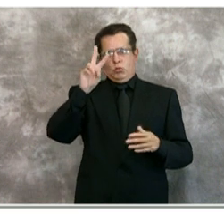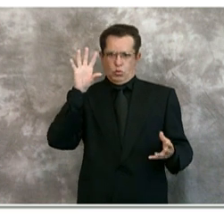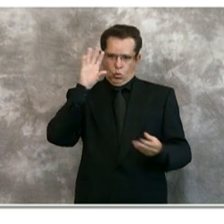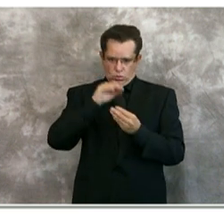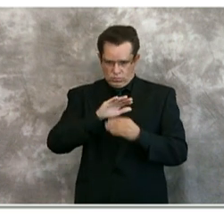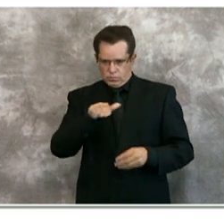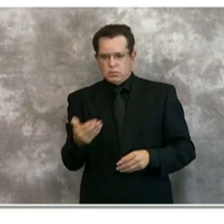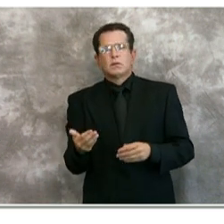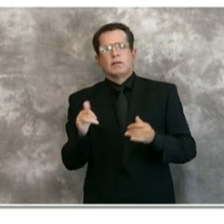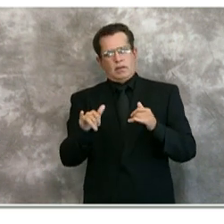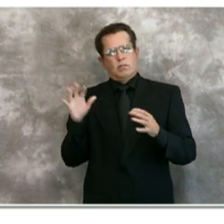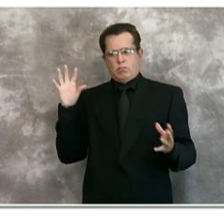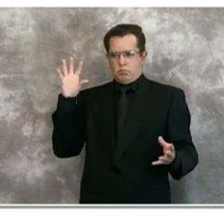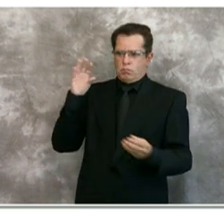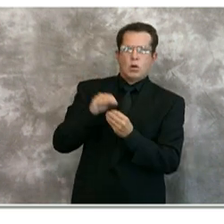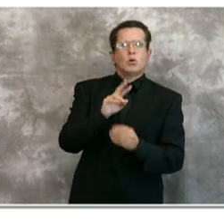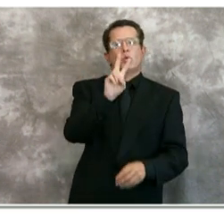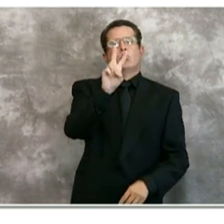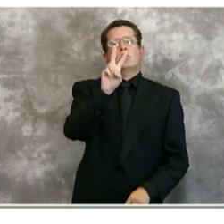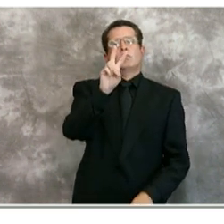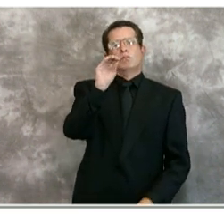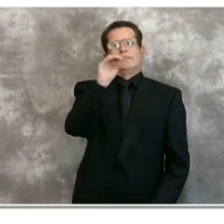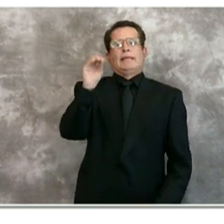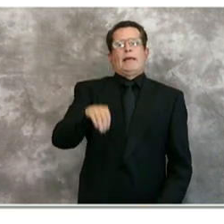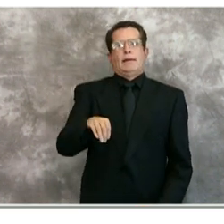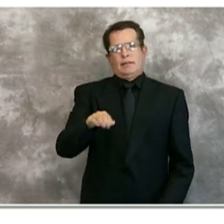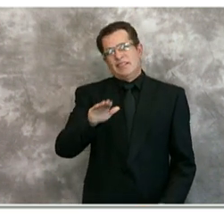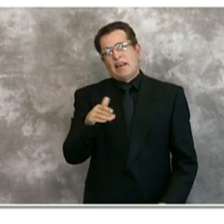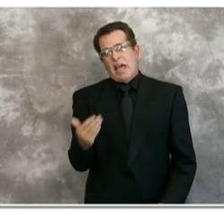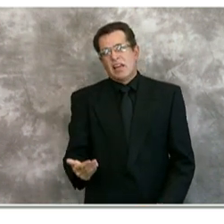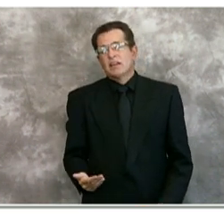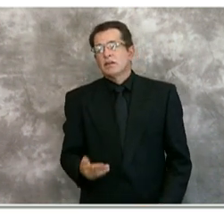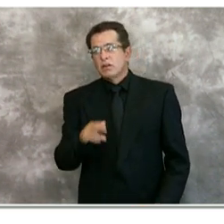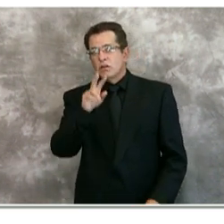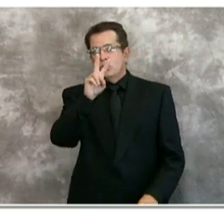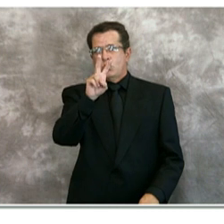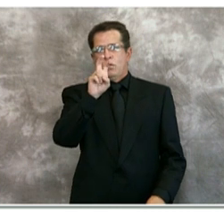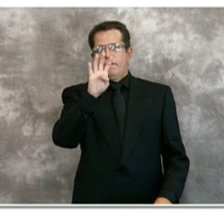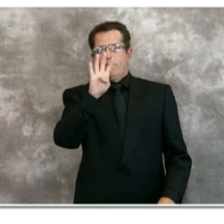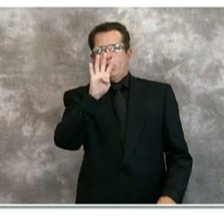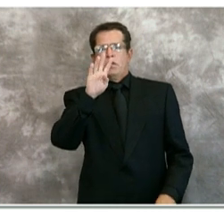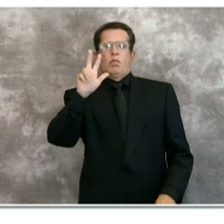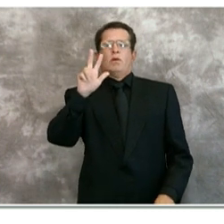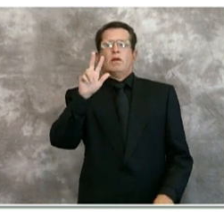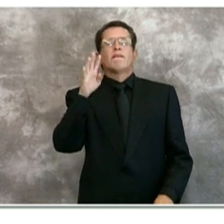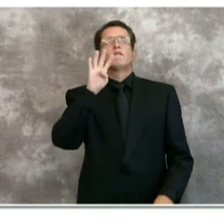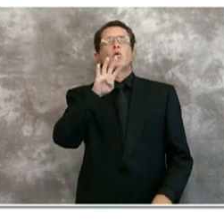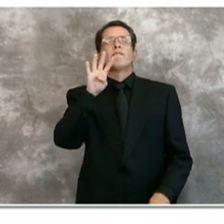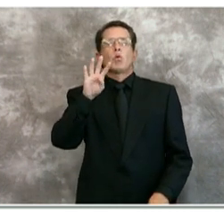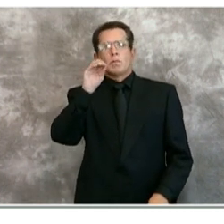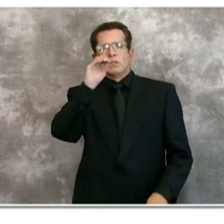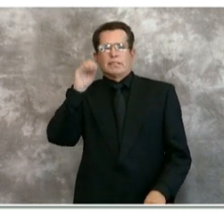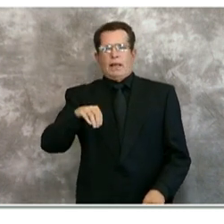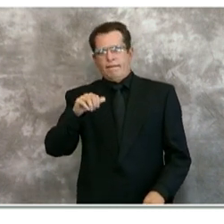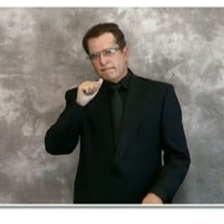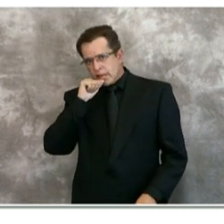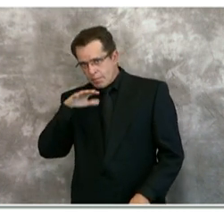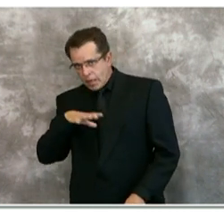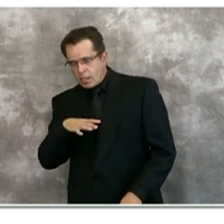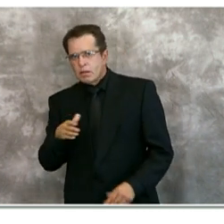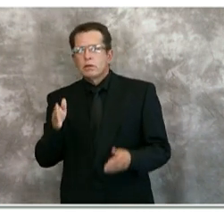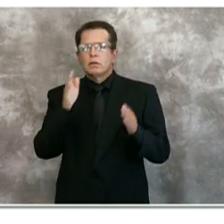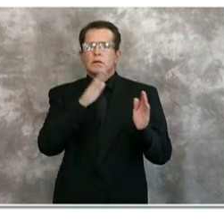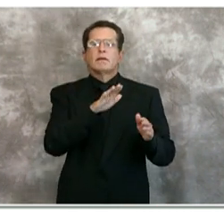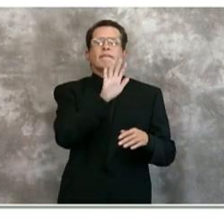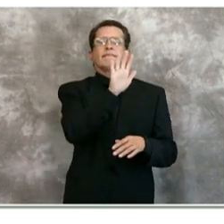represents 2% of the total number of cases. 243 or 44% are female,